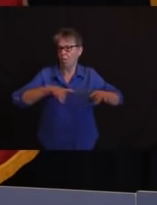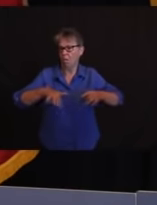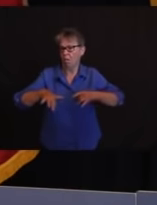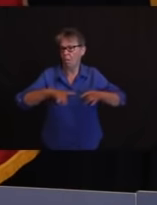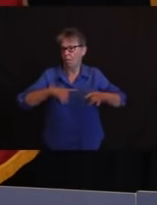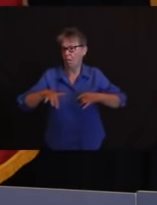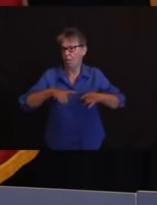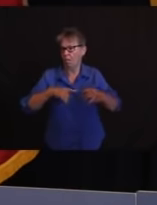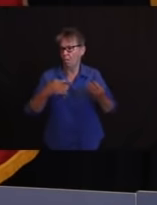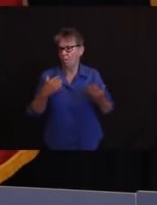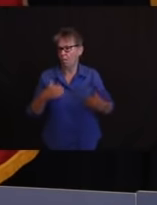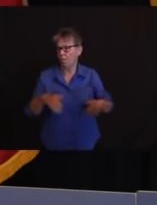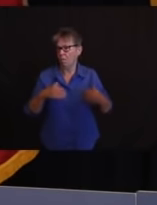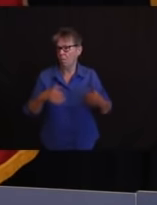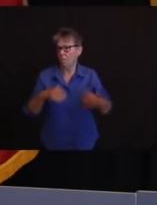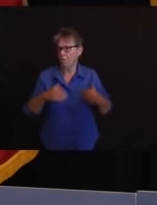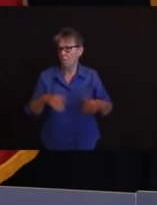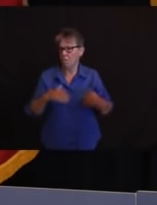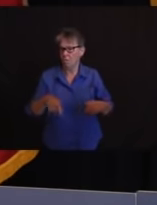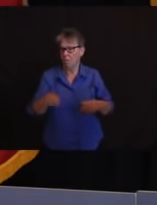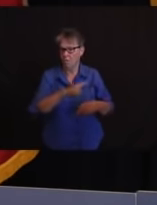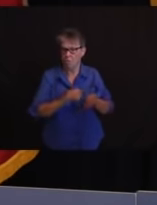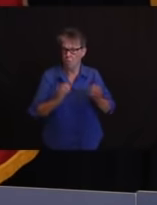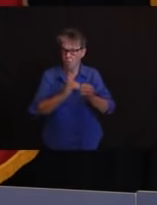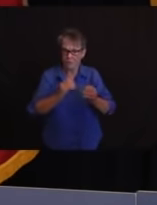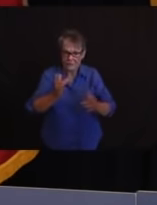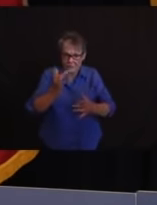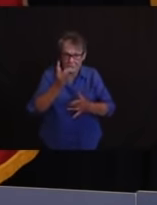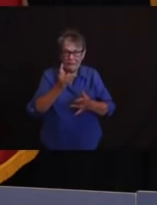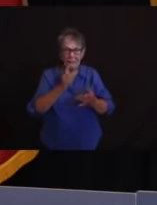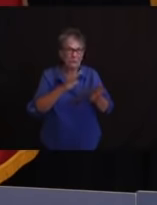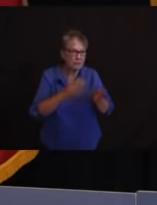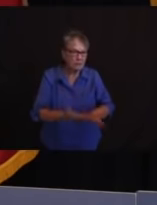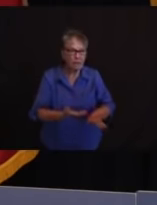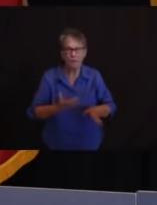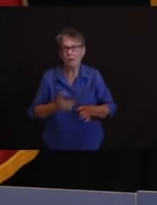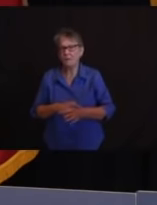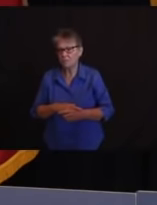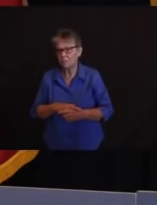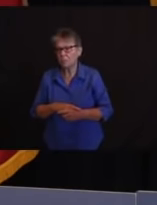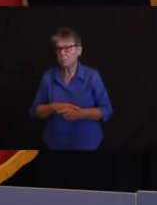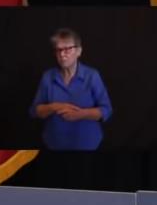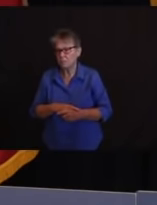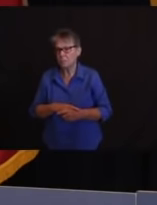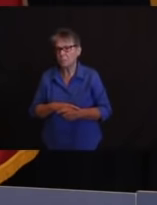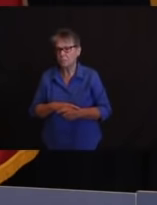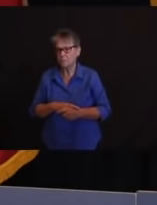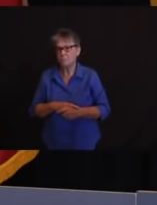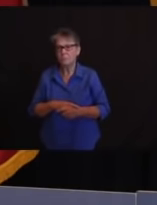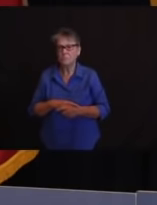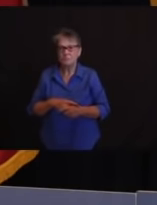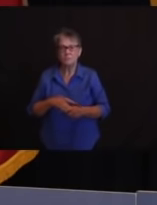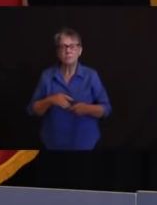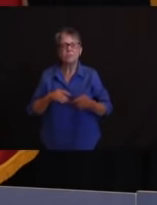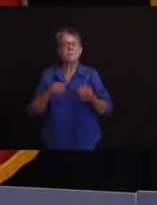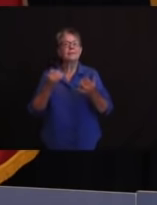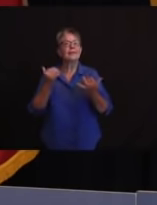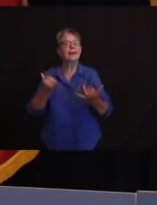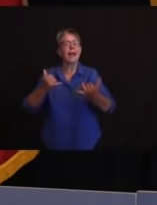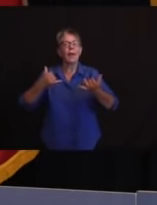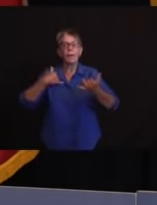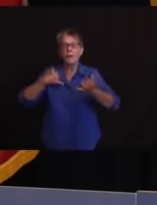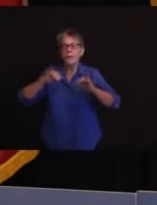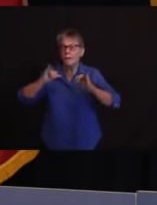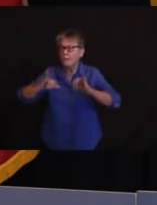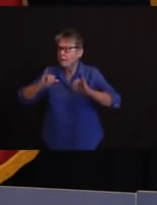in the hospitals as far as the best way to treat some of the most seriously ill patients. So I do think that if you're hospitalized today, you're less likely